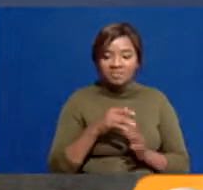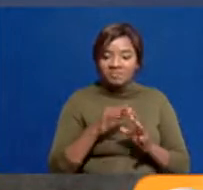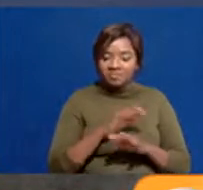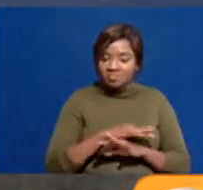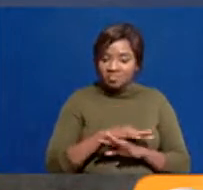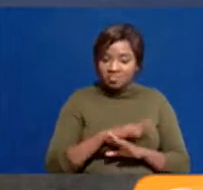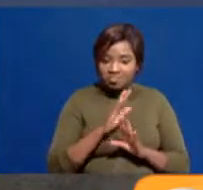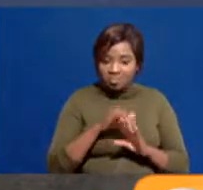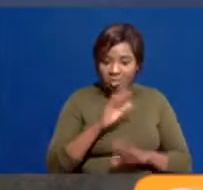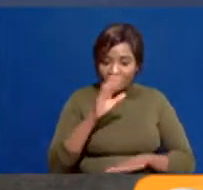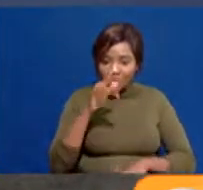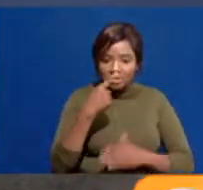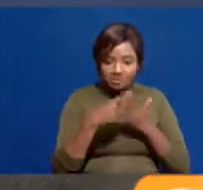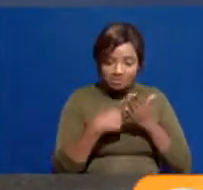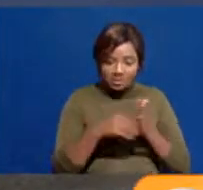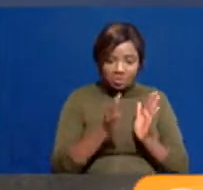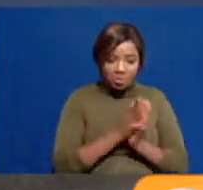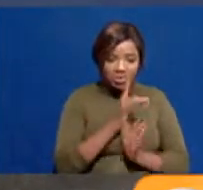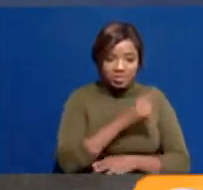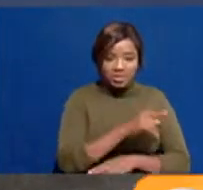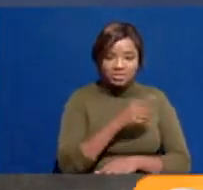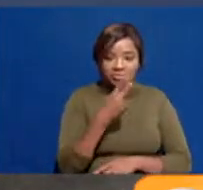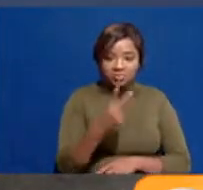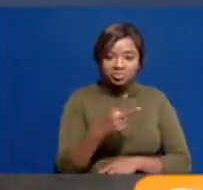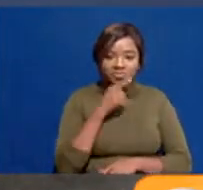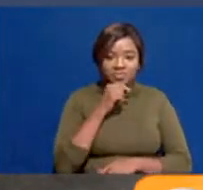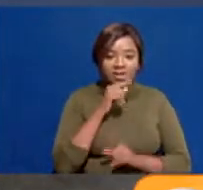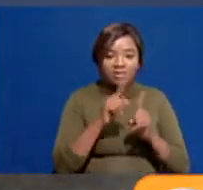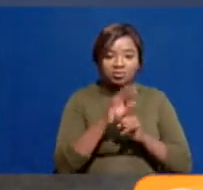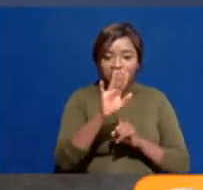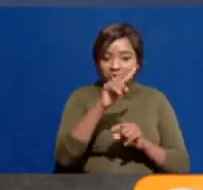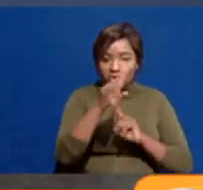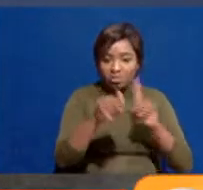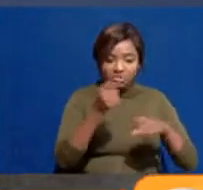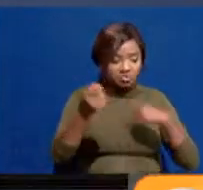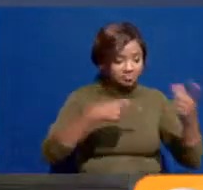conversation here with these two gentlemen. And we'll take some of your questions as well. 224-22 is the SMS.